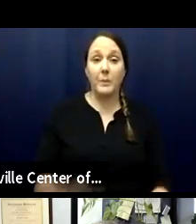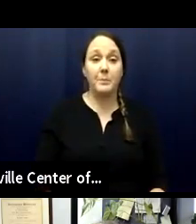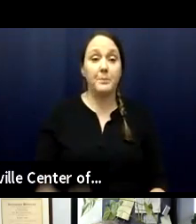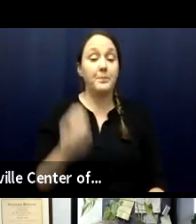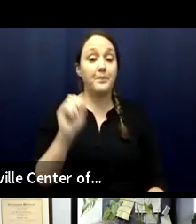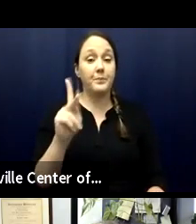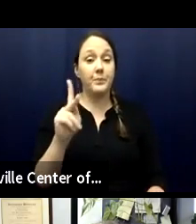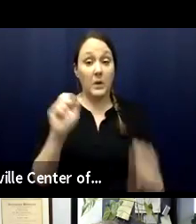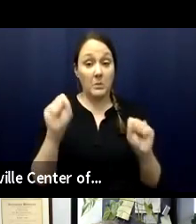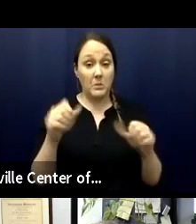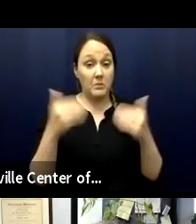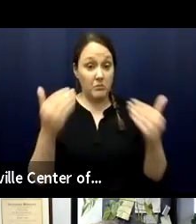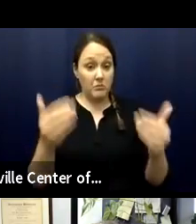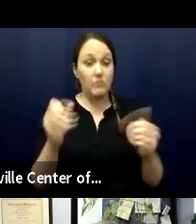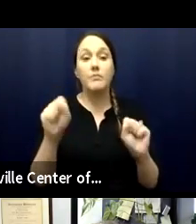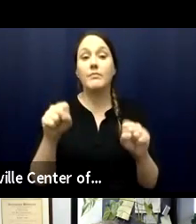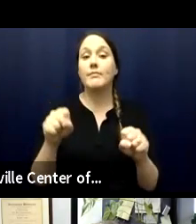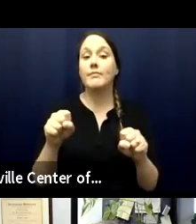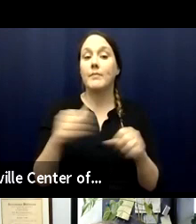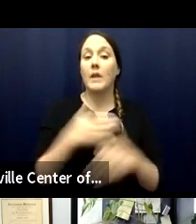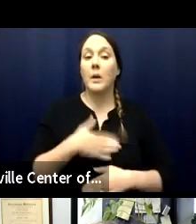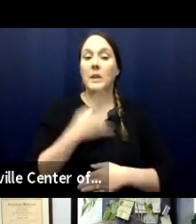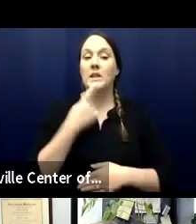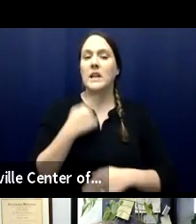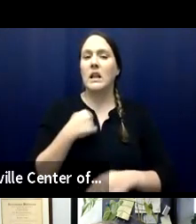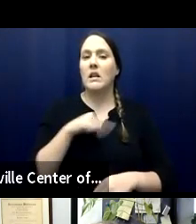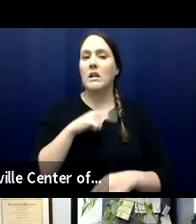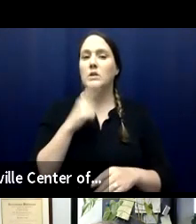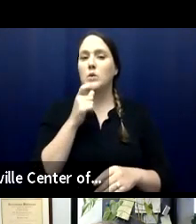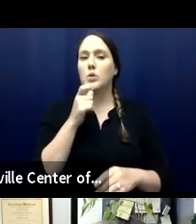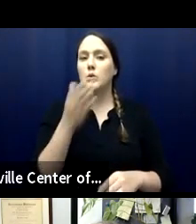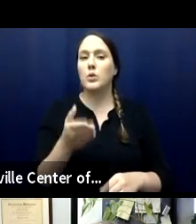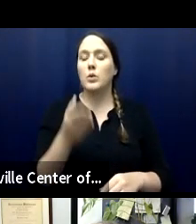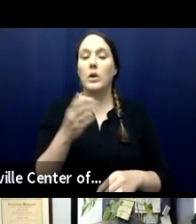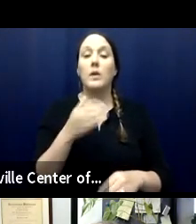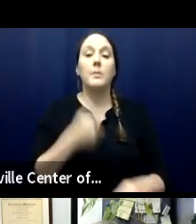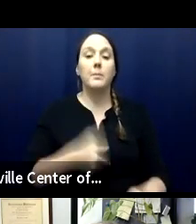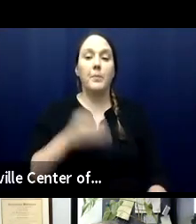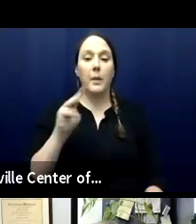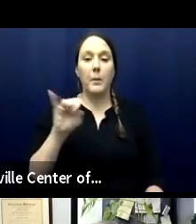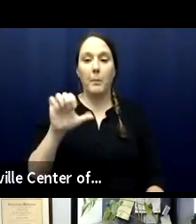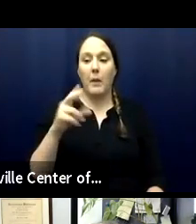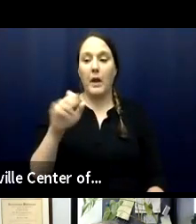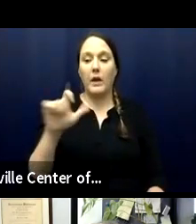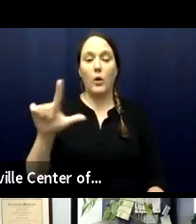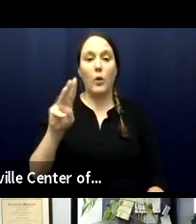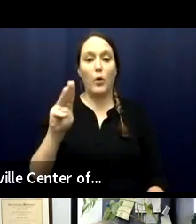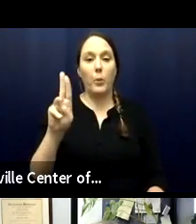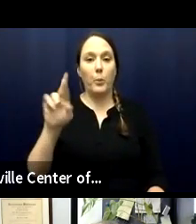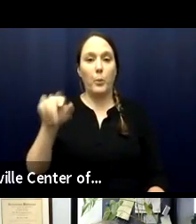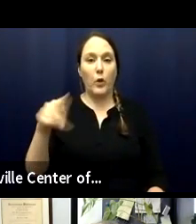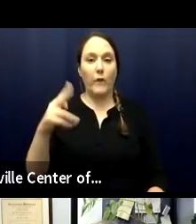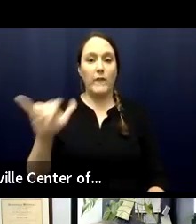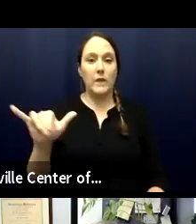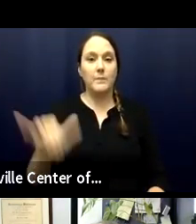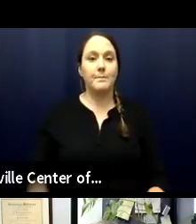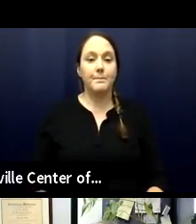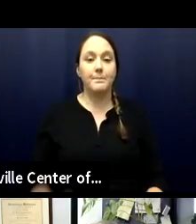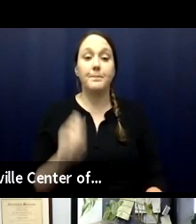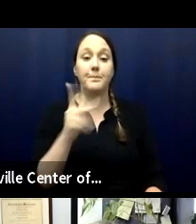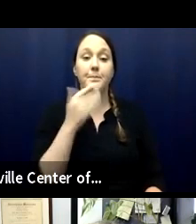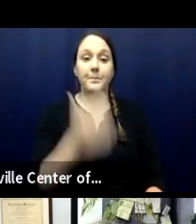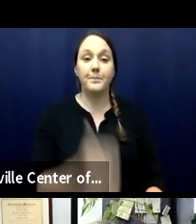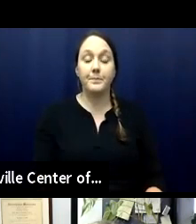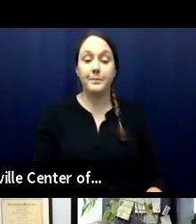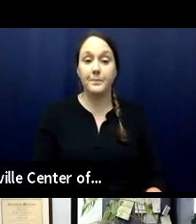Okay, may I proceed? You may. Can you please tell us who you are for sure? Oh, Michael Murphy. Oh, okay. Thank you.